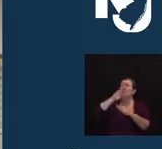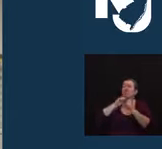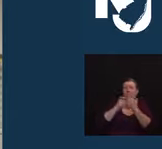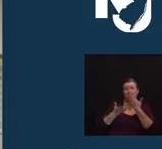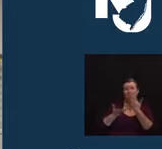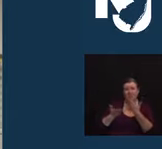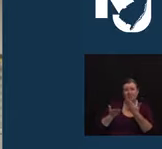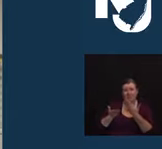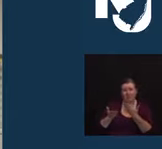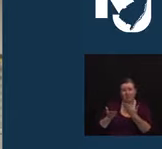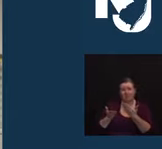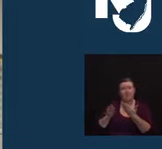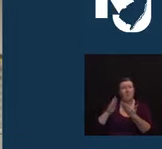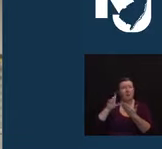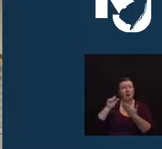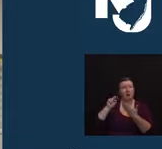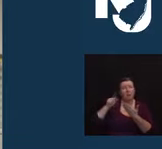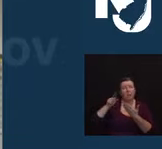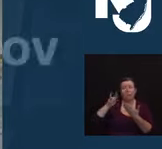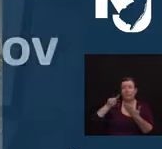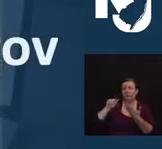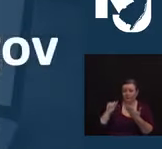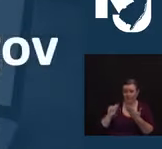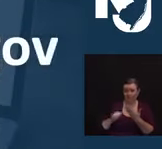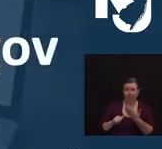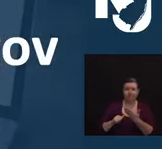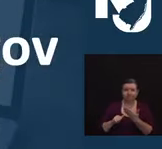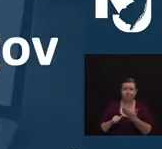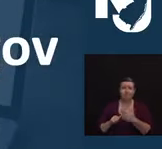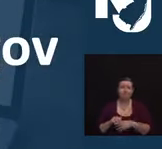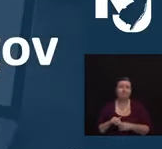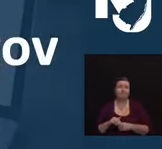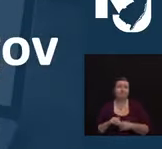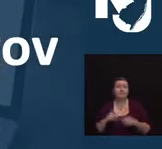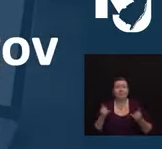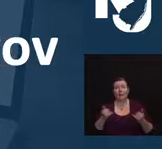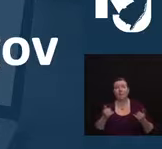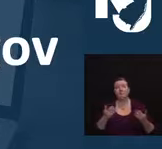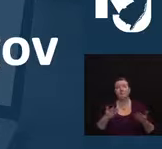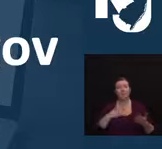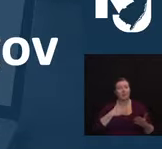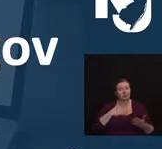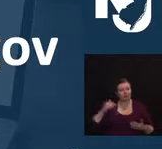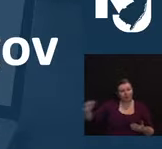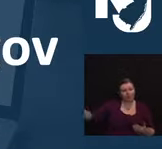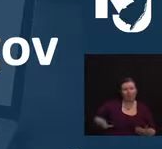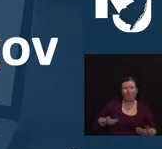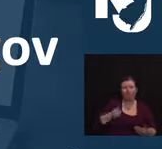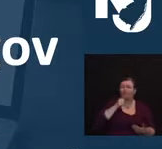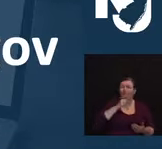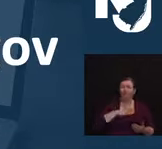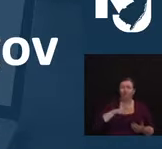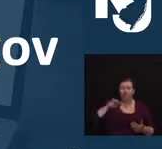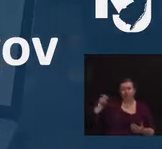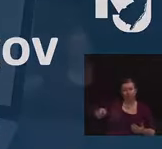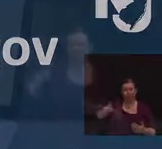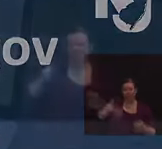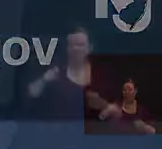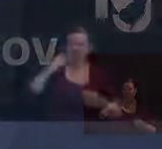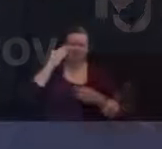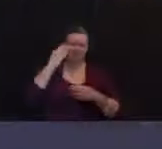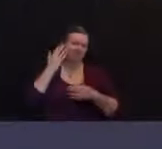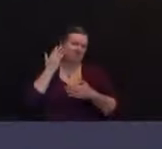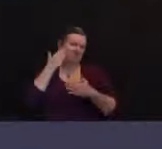you have meant to our great state. With that, please help me welcome the woman who needs no introduction, the Commissioner of the Department of Health,